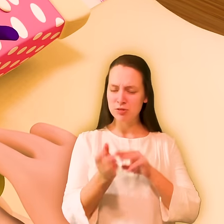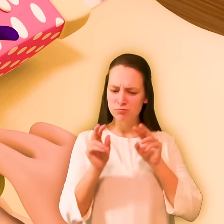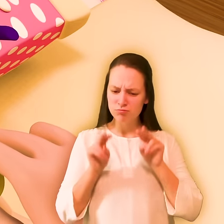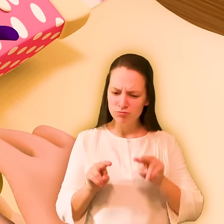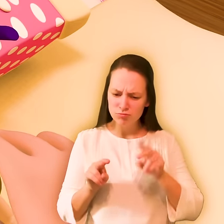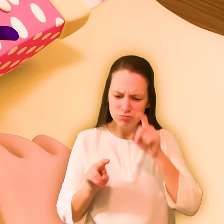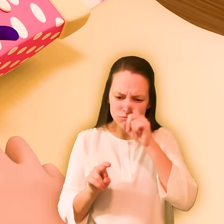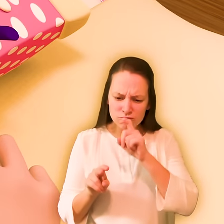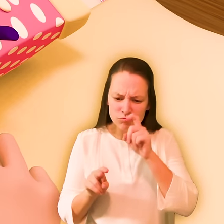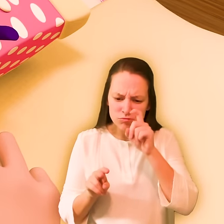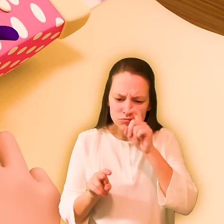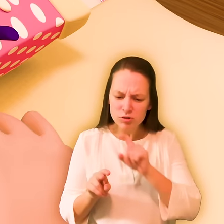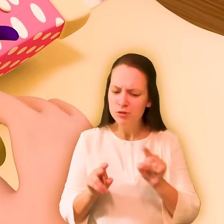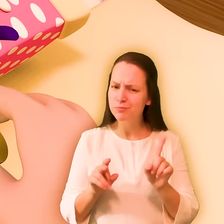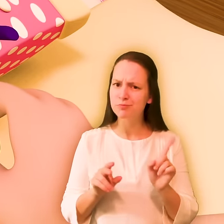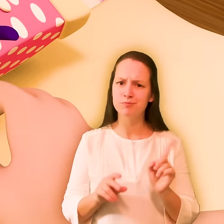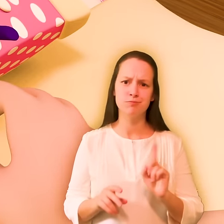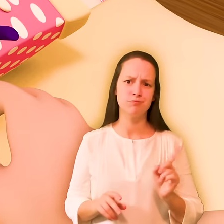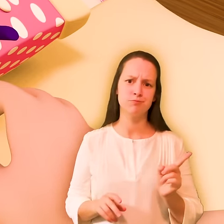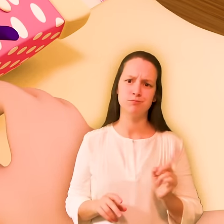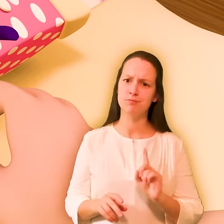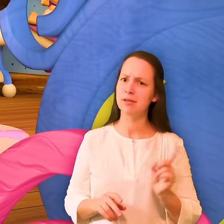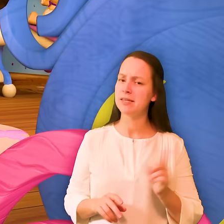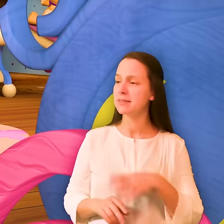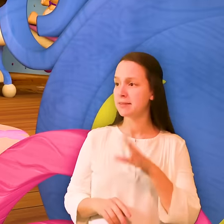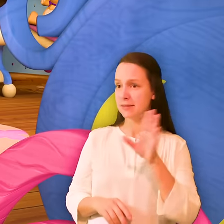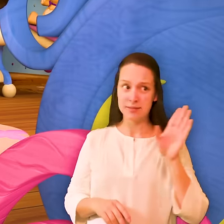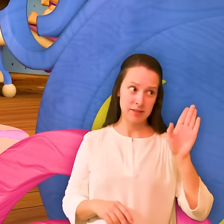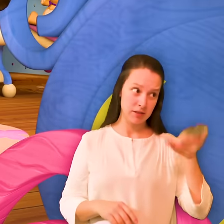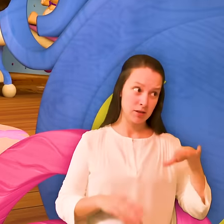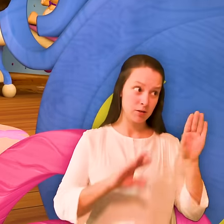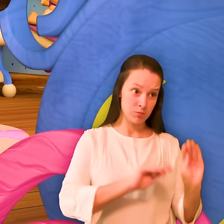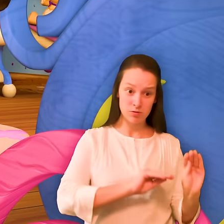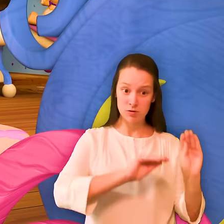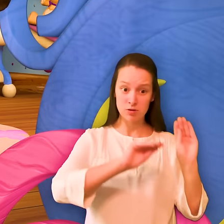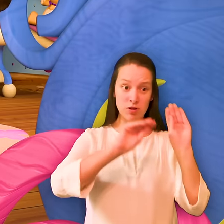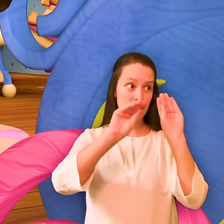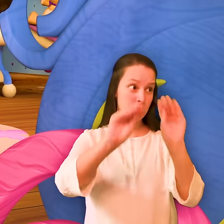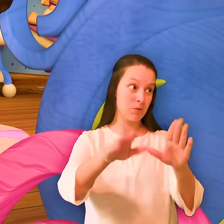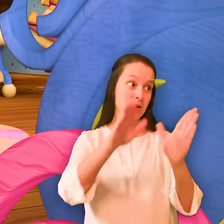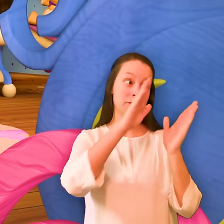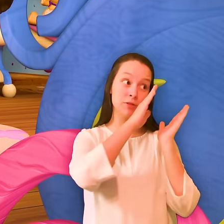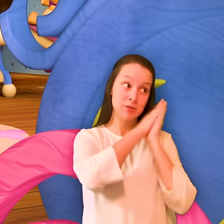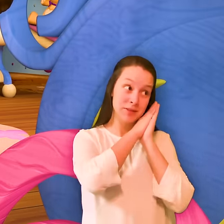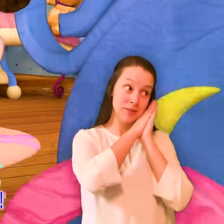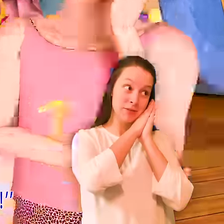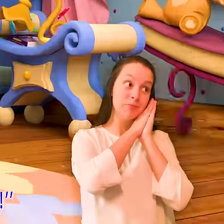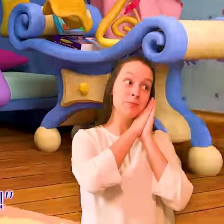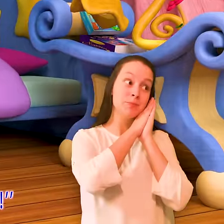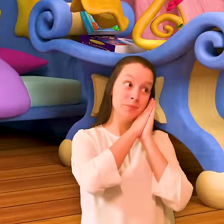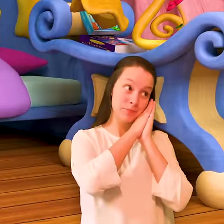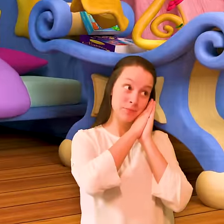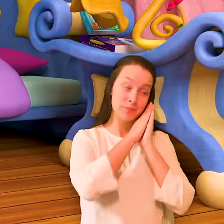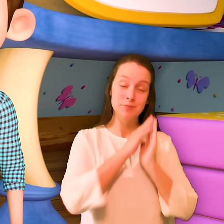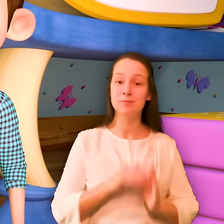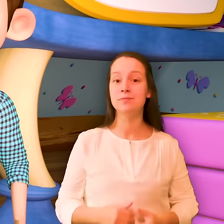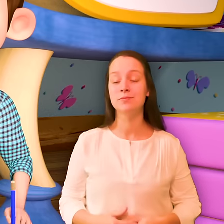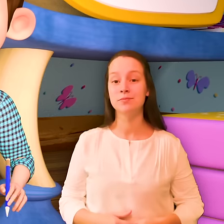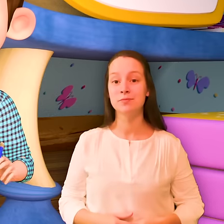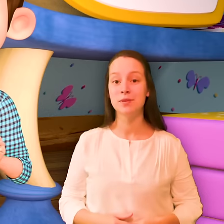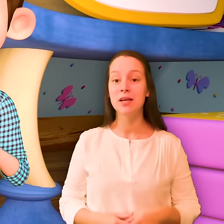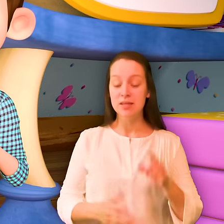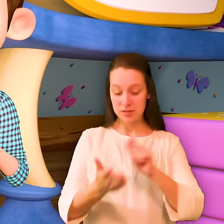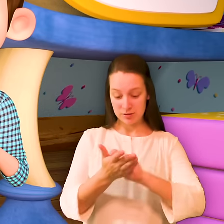he looked at the dolly and he shook his head and he said miss polly put her straight to